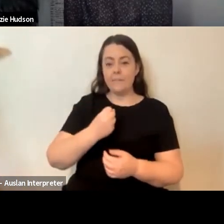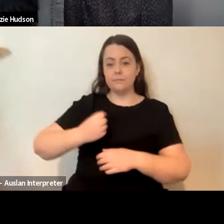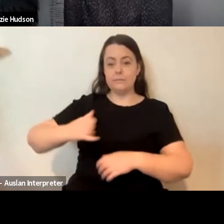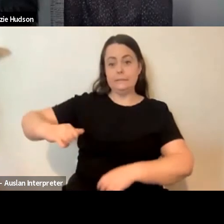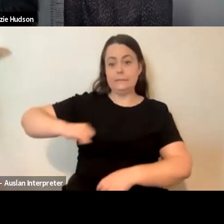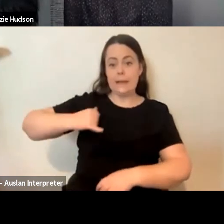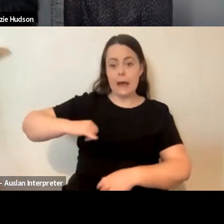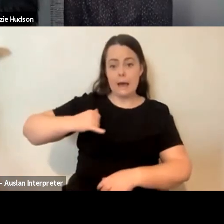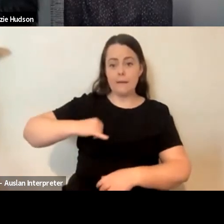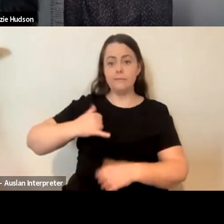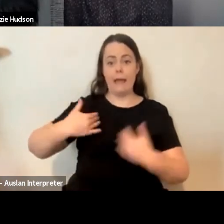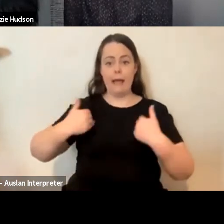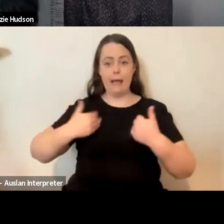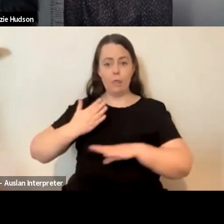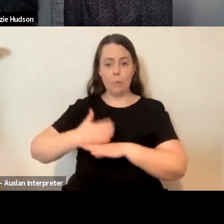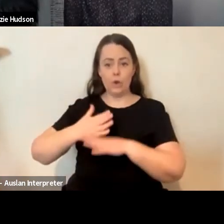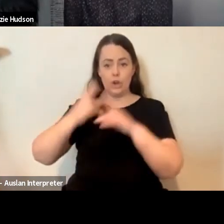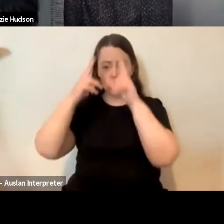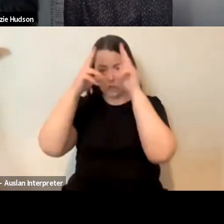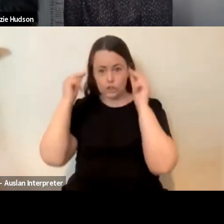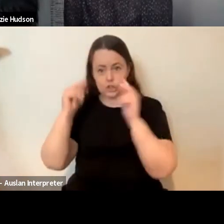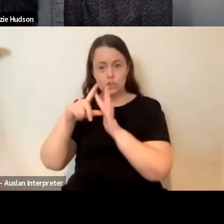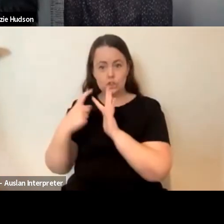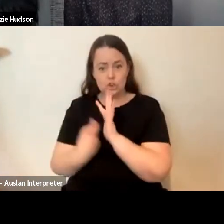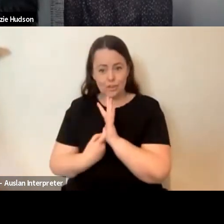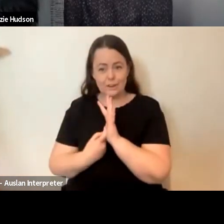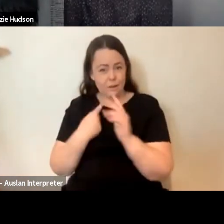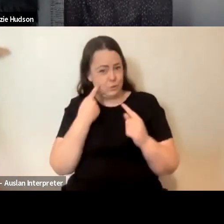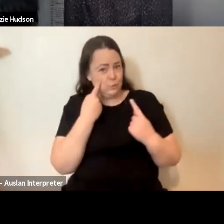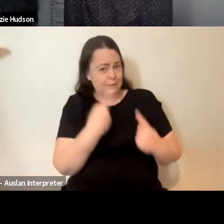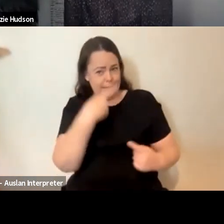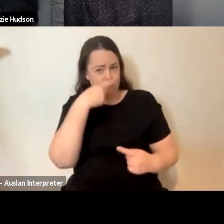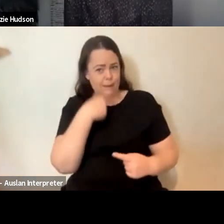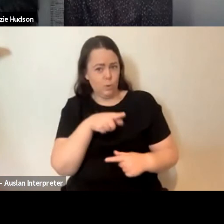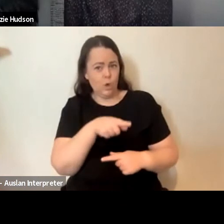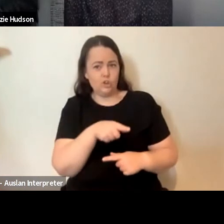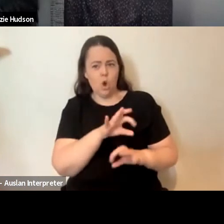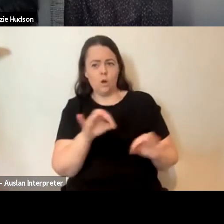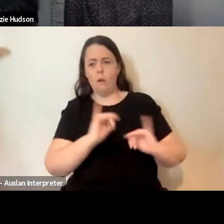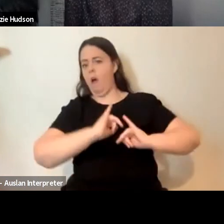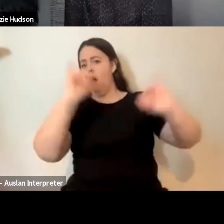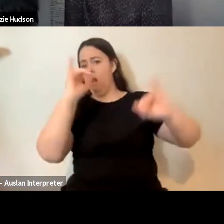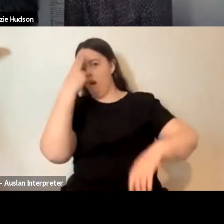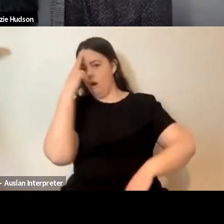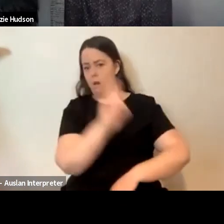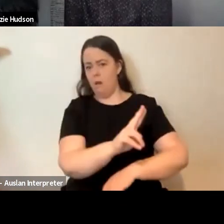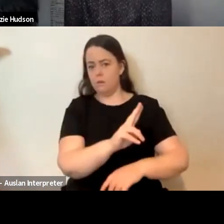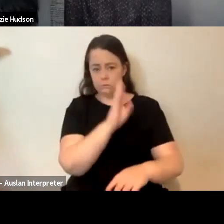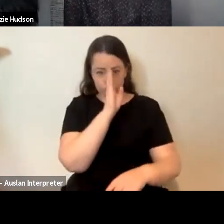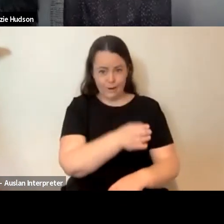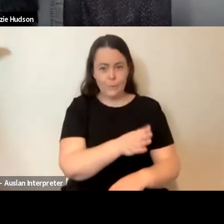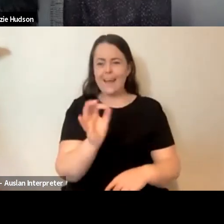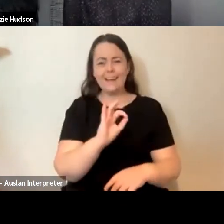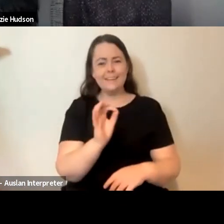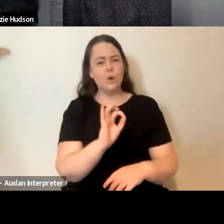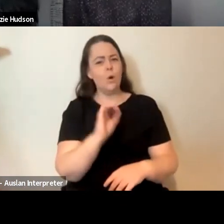to recognise these people as human, having some empathy, and accepting them and getting them through the front door and on to other